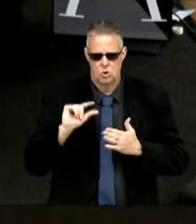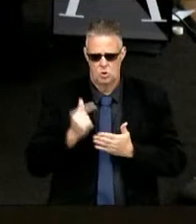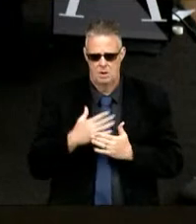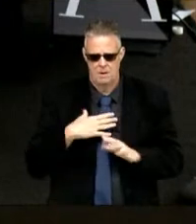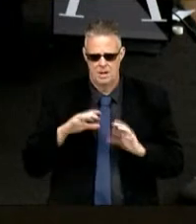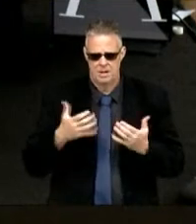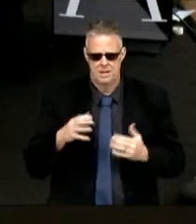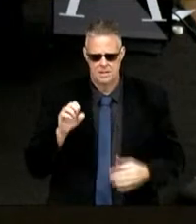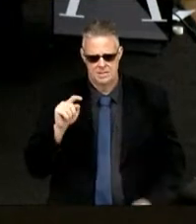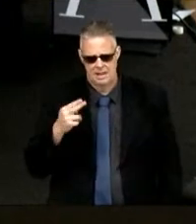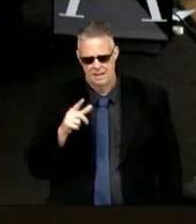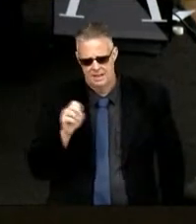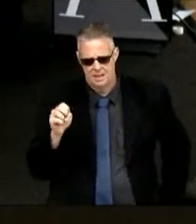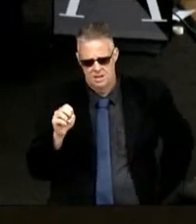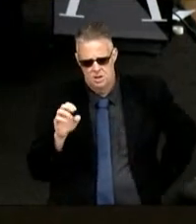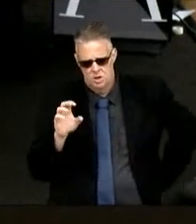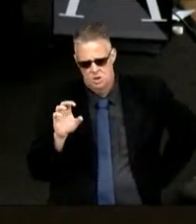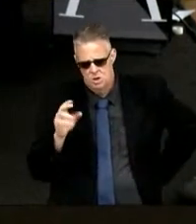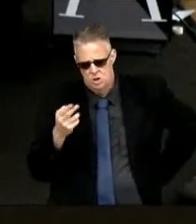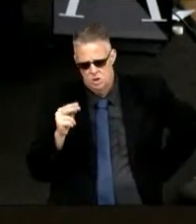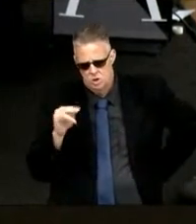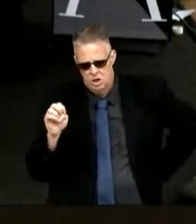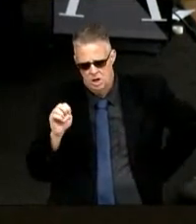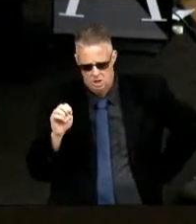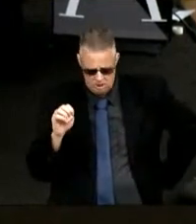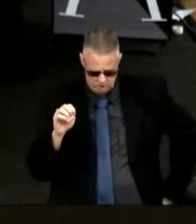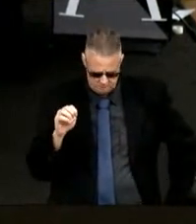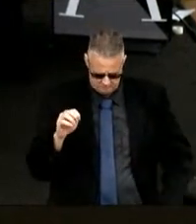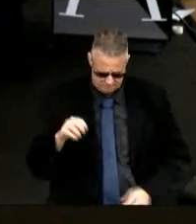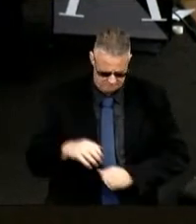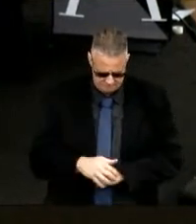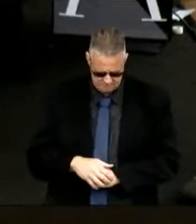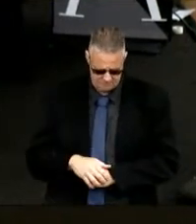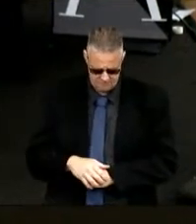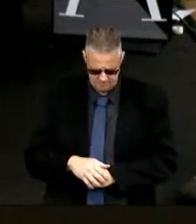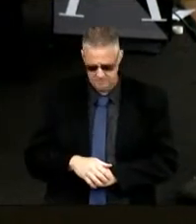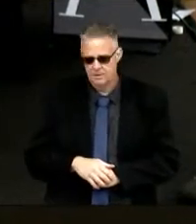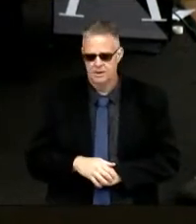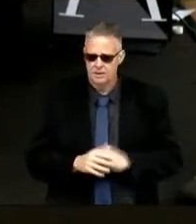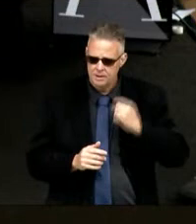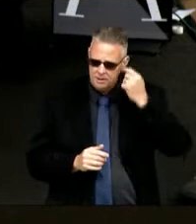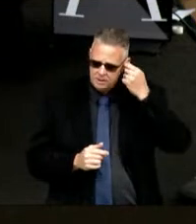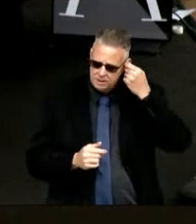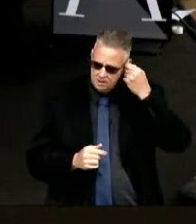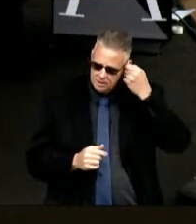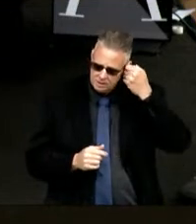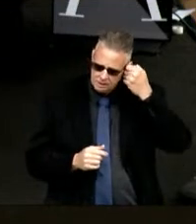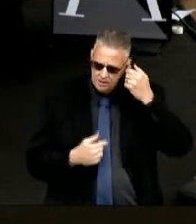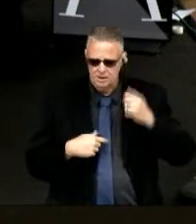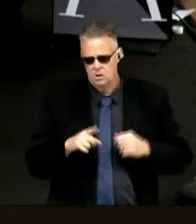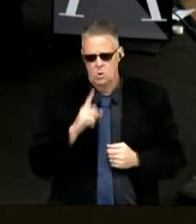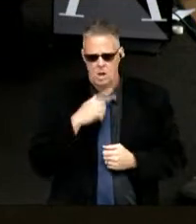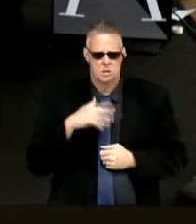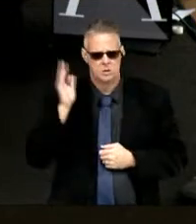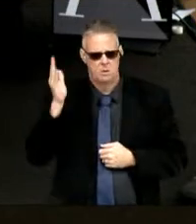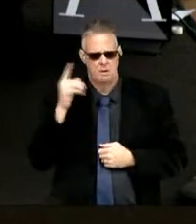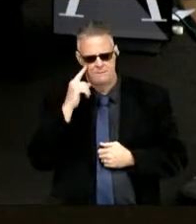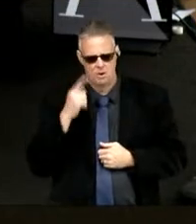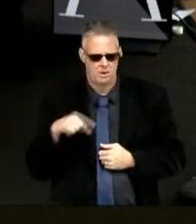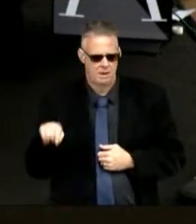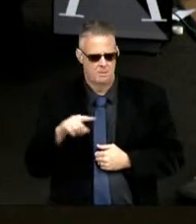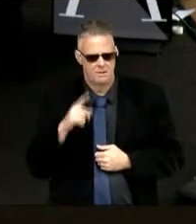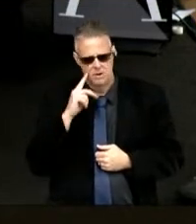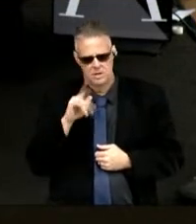class, Seth Lee and Shawnee Karjalinen, but I gave the privilege of speaking about them